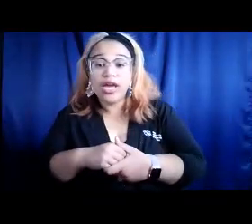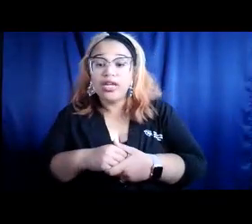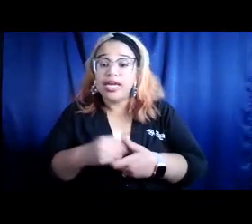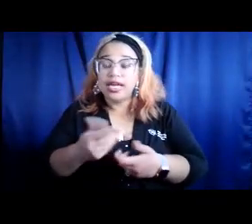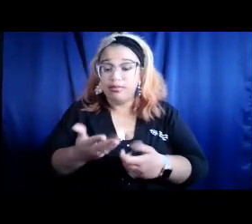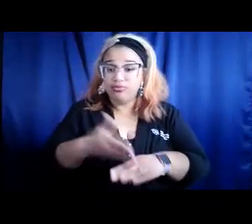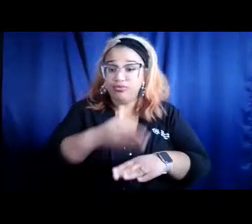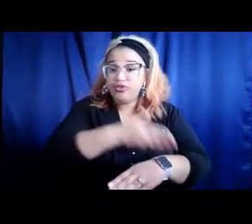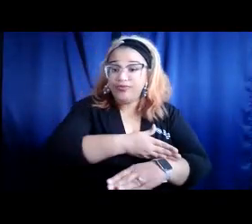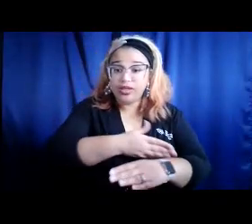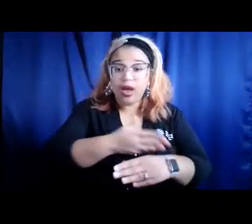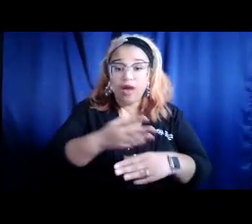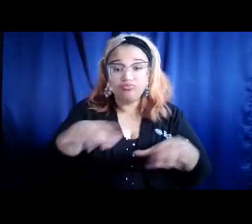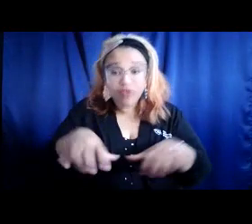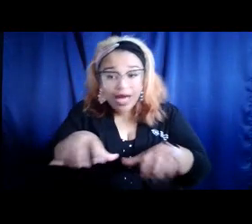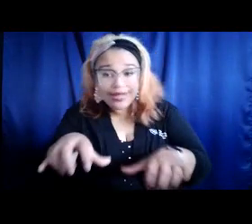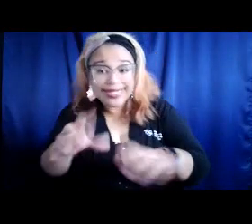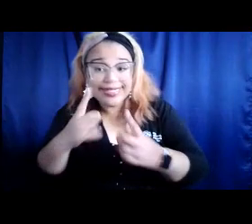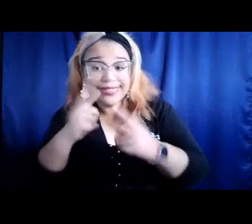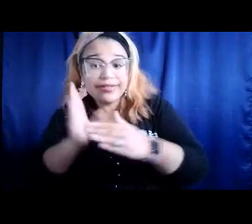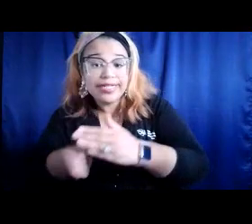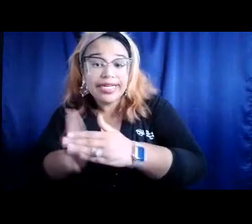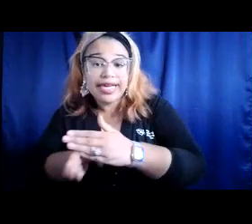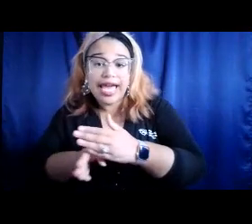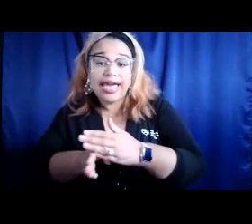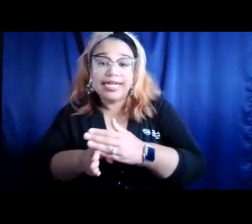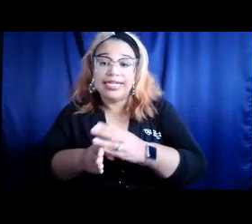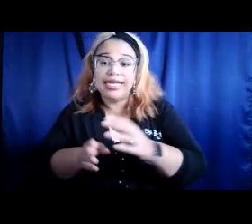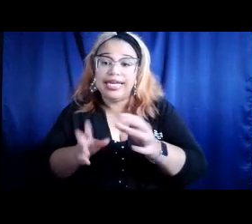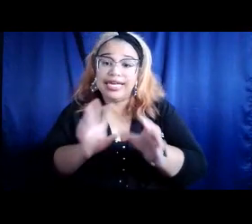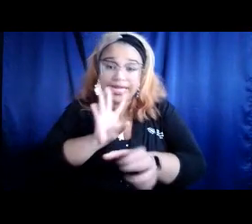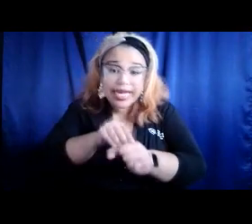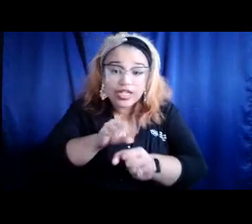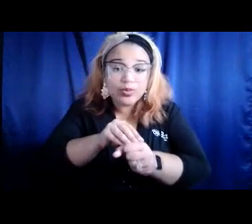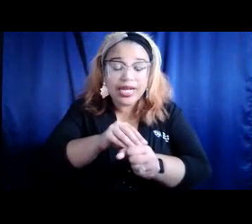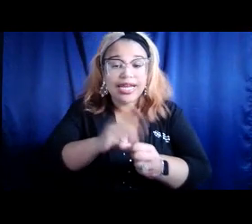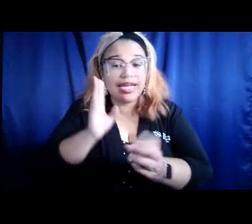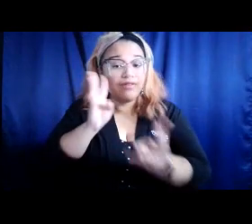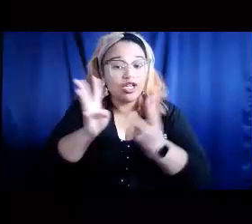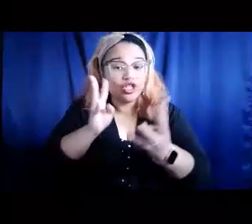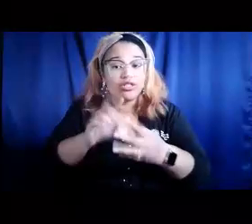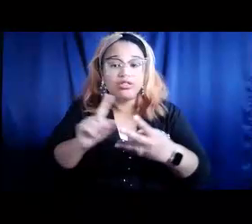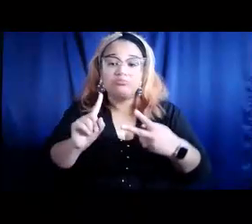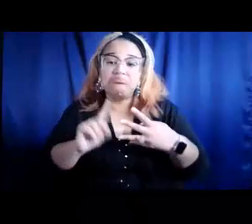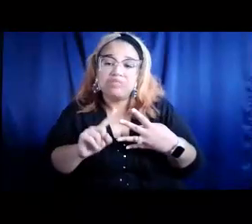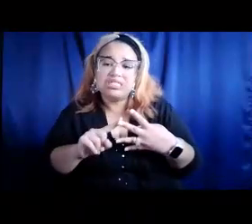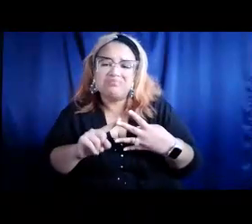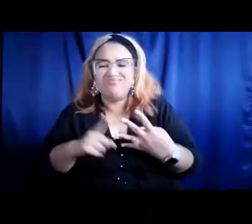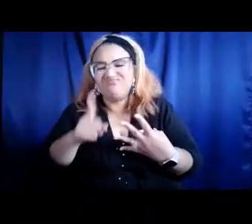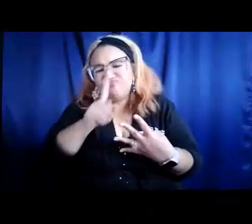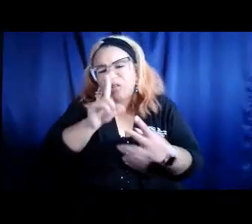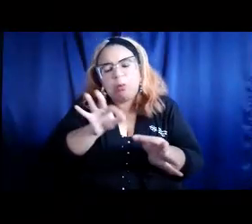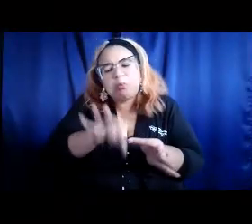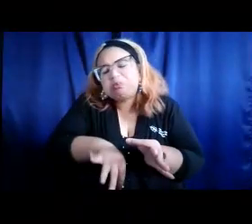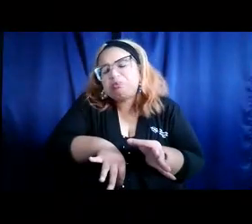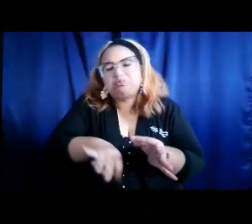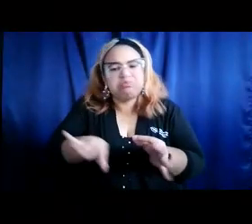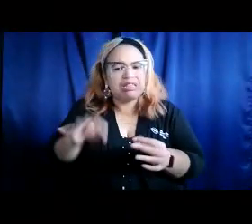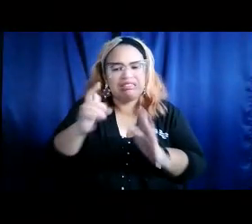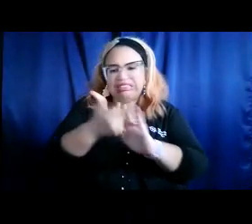emphasize that inclusion is only about legal compliance. C, avoid discussing disability to prevent